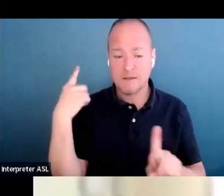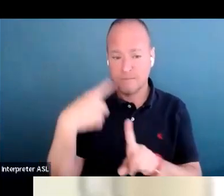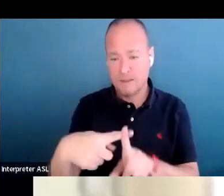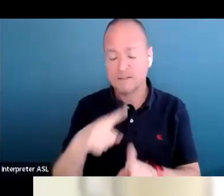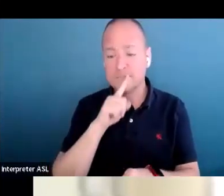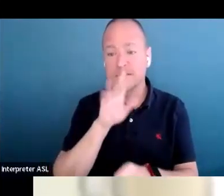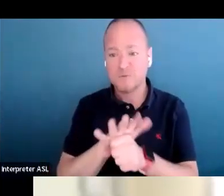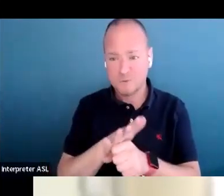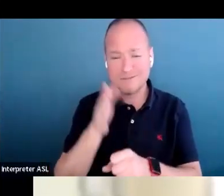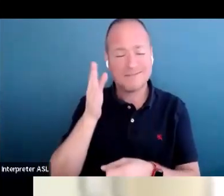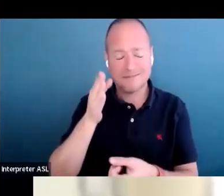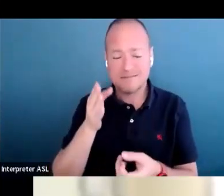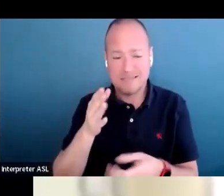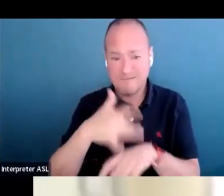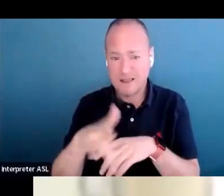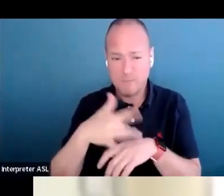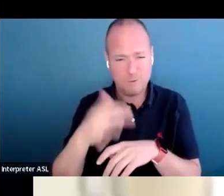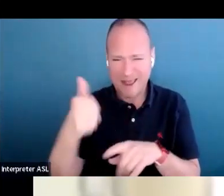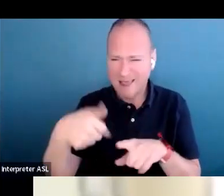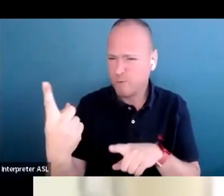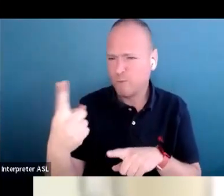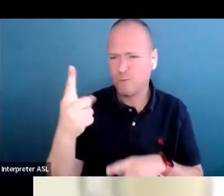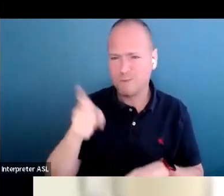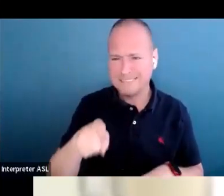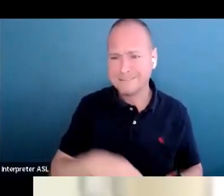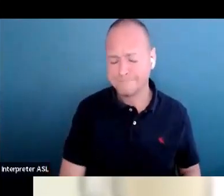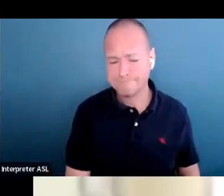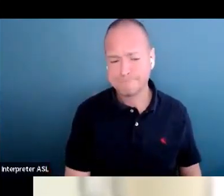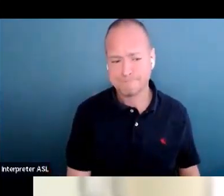it's available to everyone who needs it.